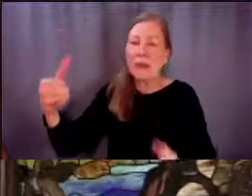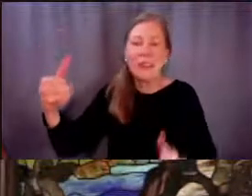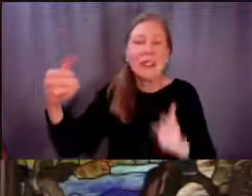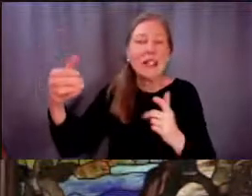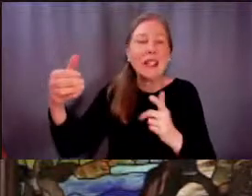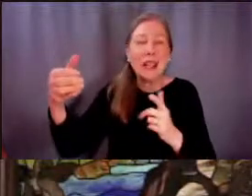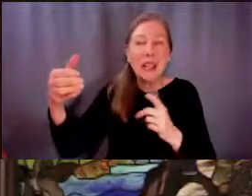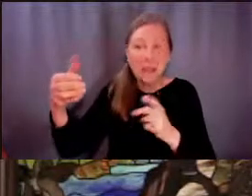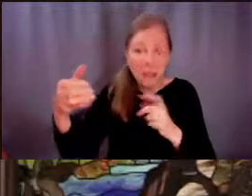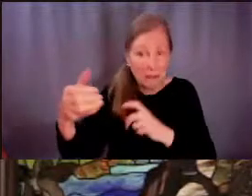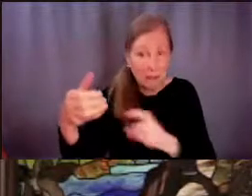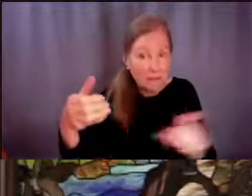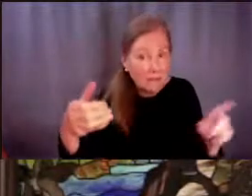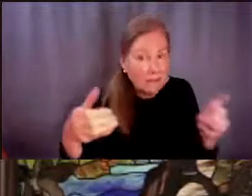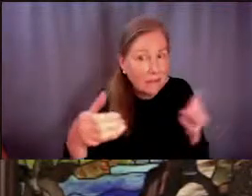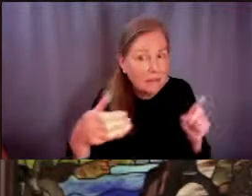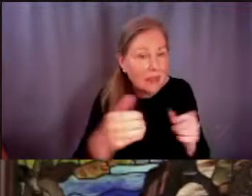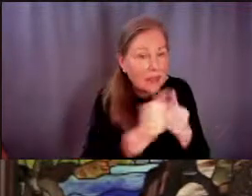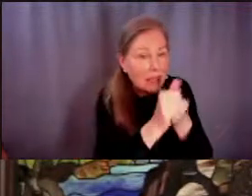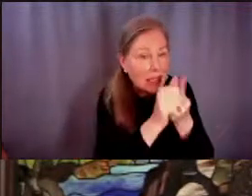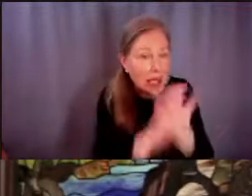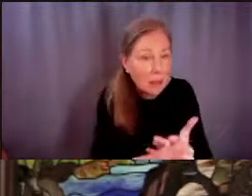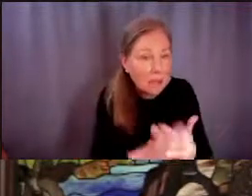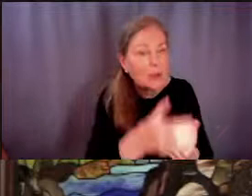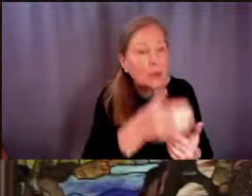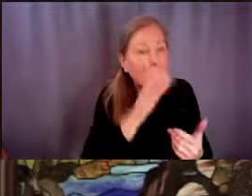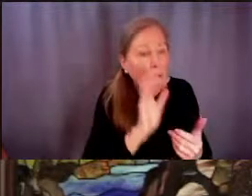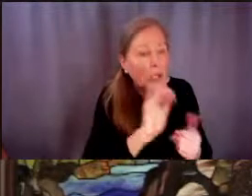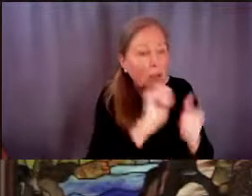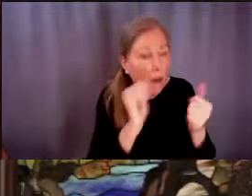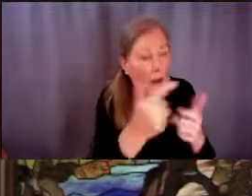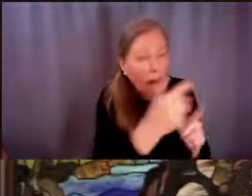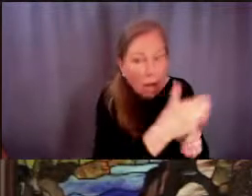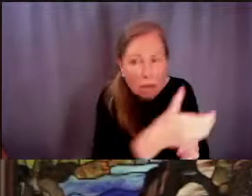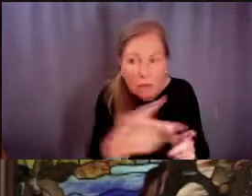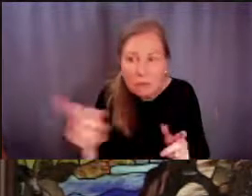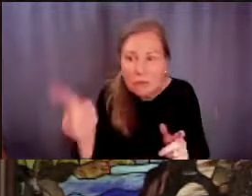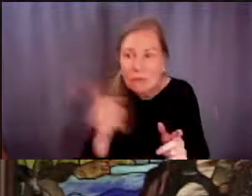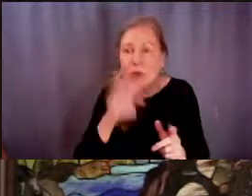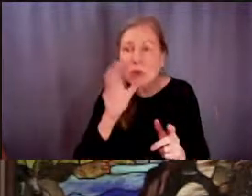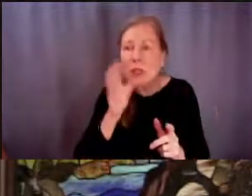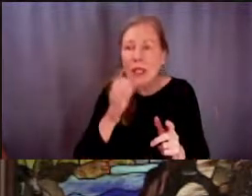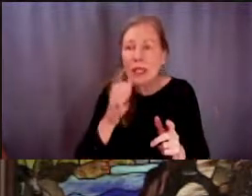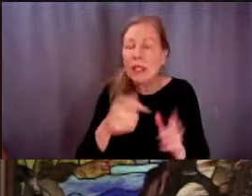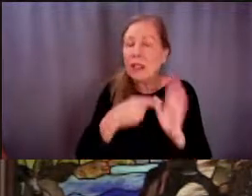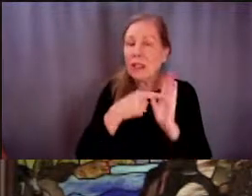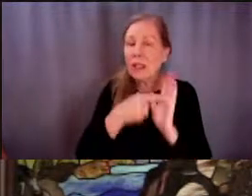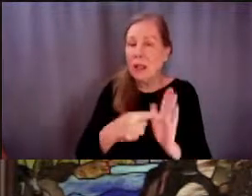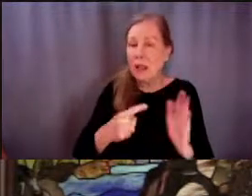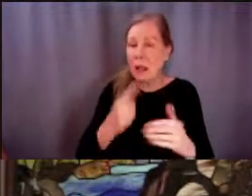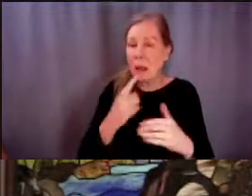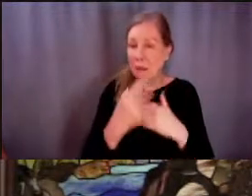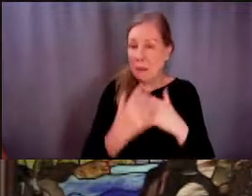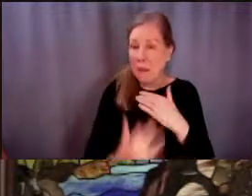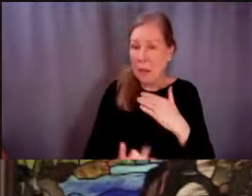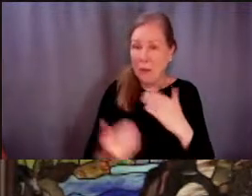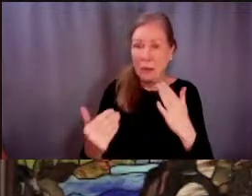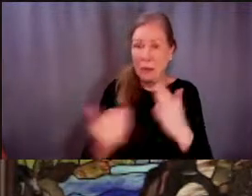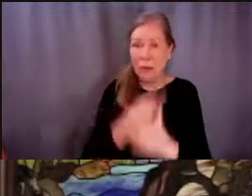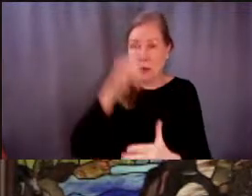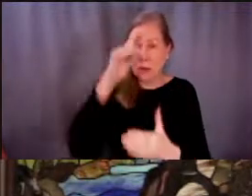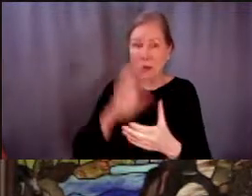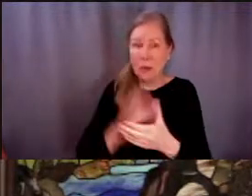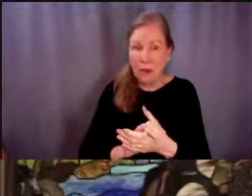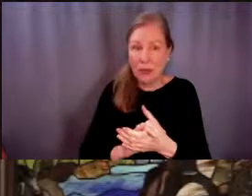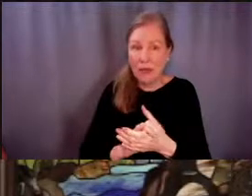his disciples and said, "Drink from this, all of you. This is my blood of the new covenant poured out for you